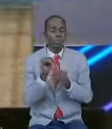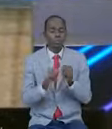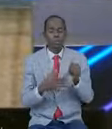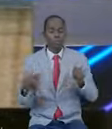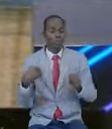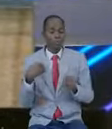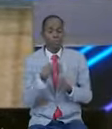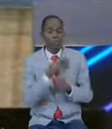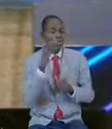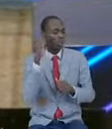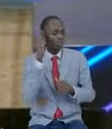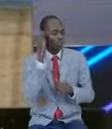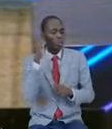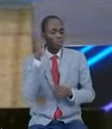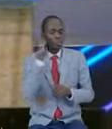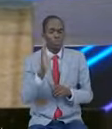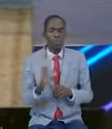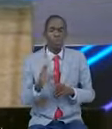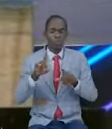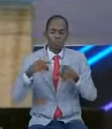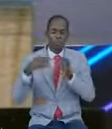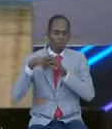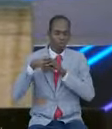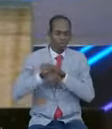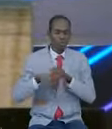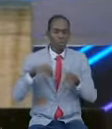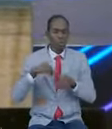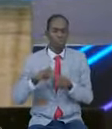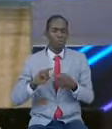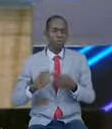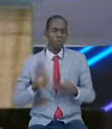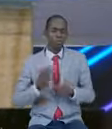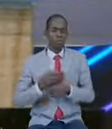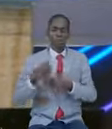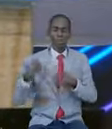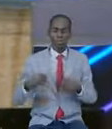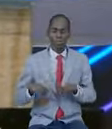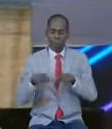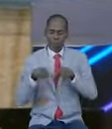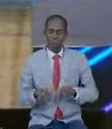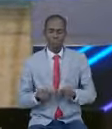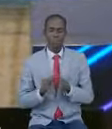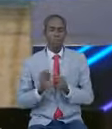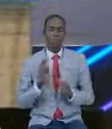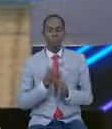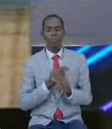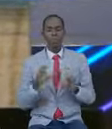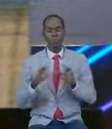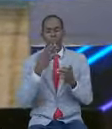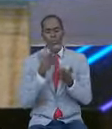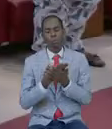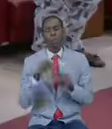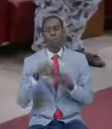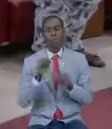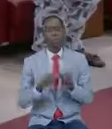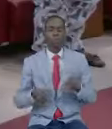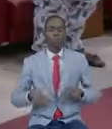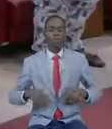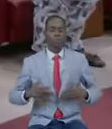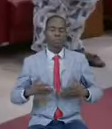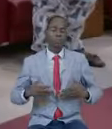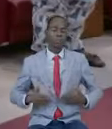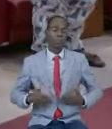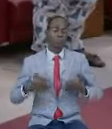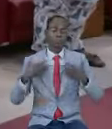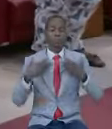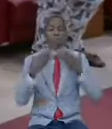hear will penetrate our heart, abide with us, and do good in every life. Thank you, Lord,